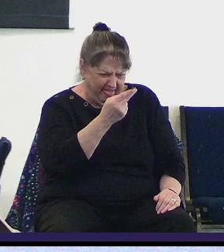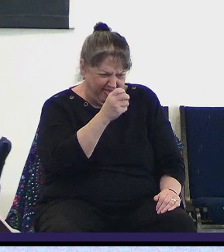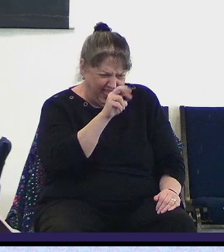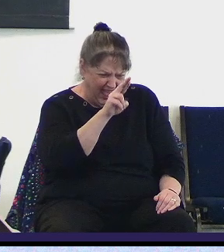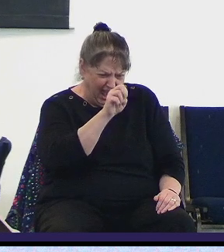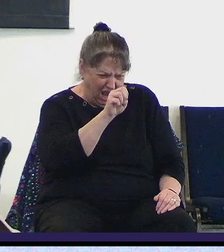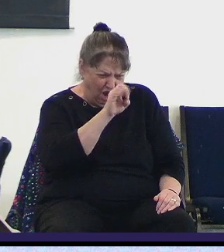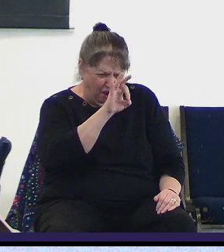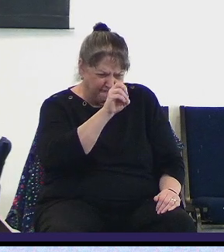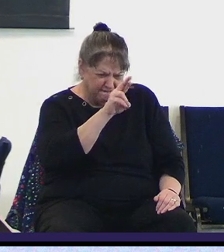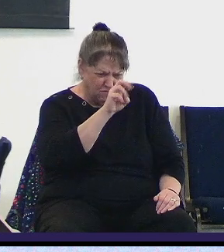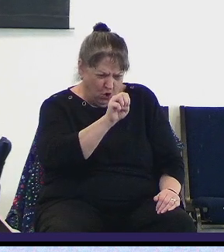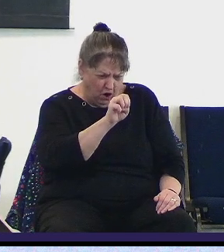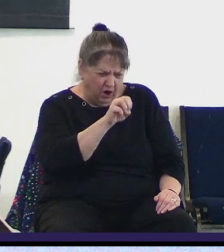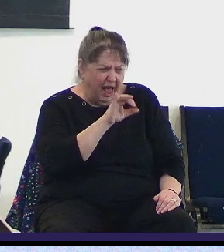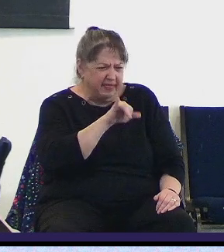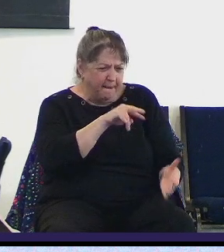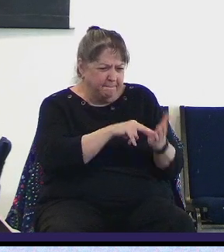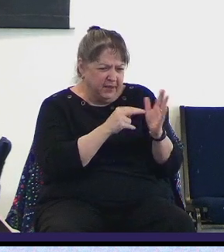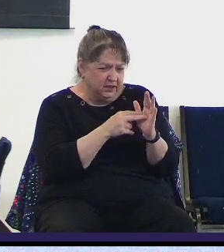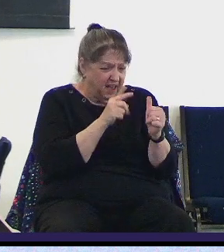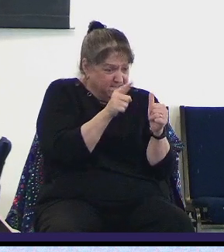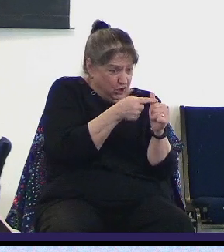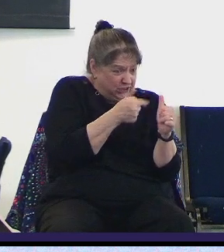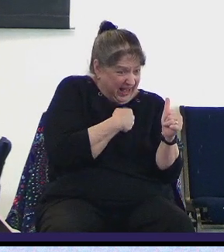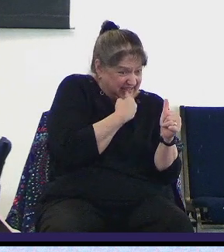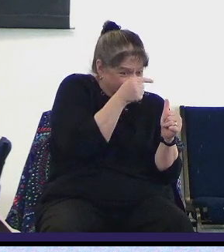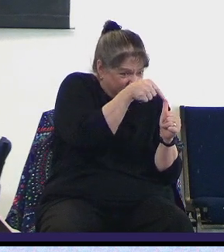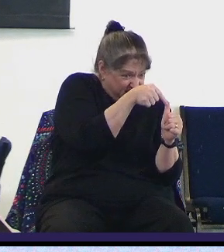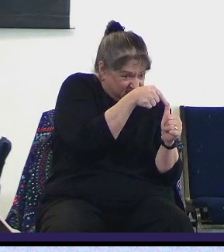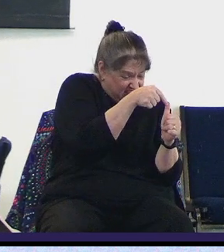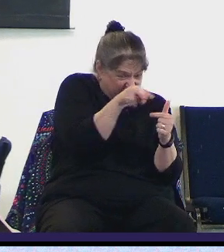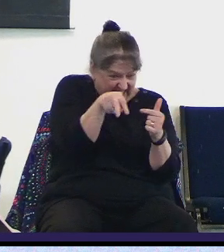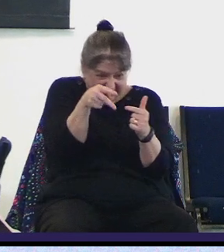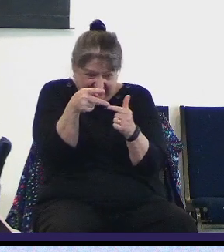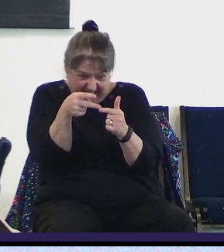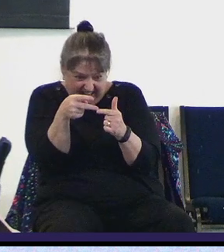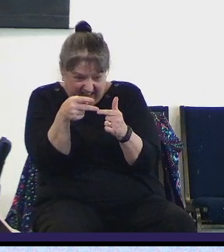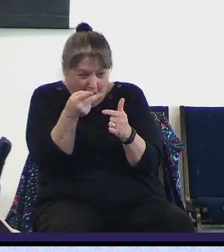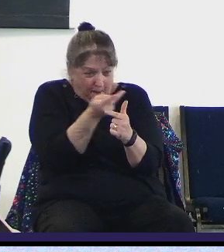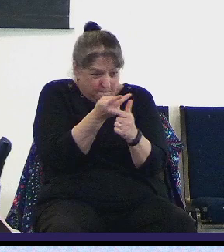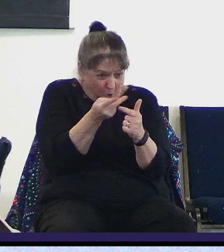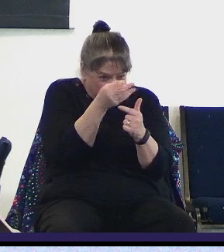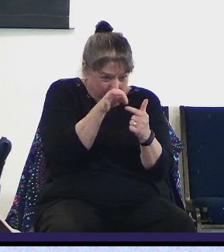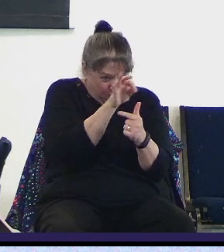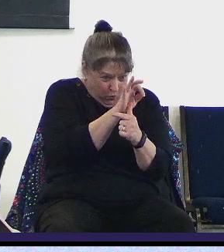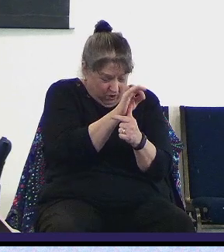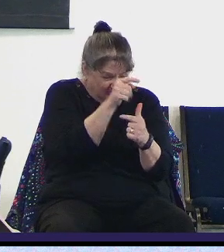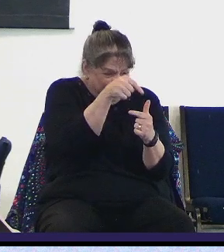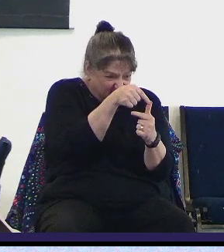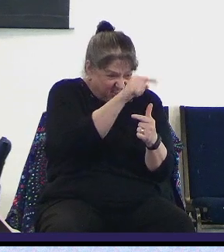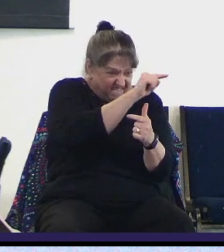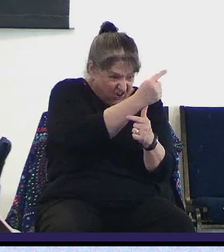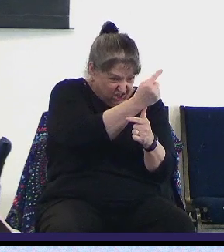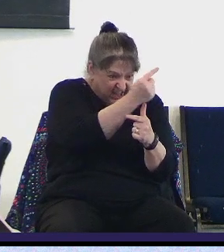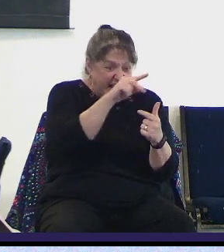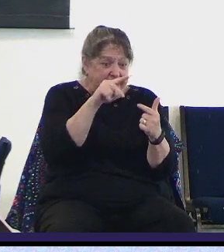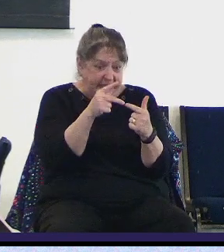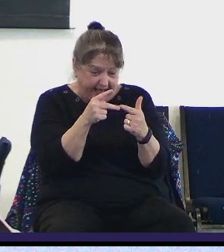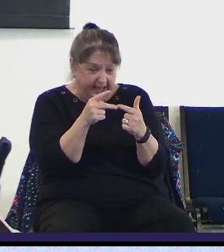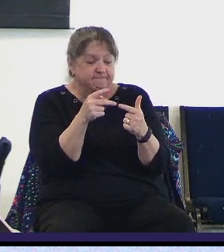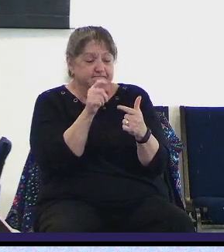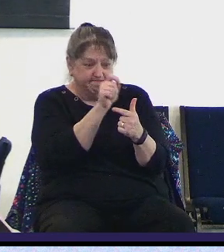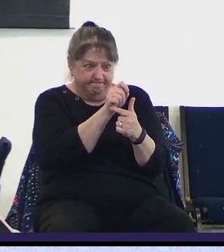listen for what I've just said. Why? Because it is him, Jesus, the one with all authority, who makes this